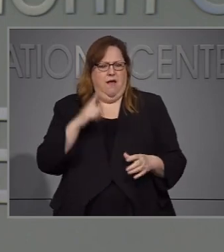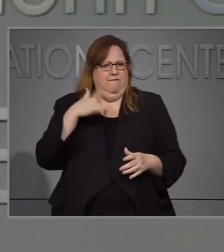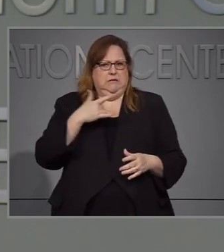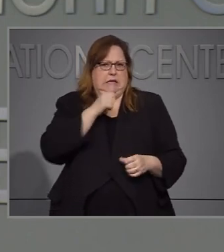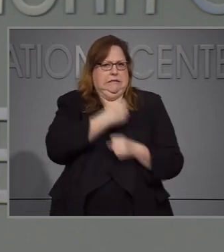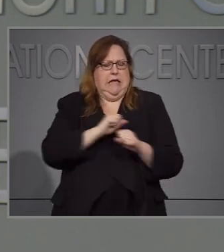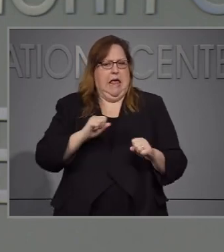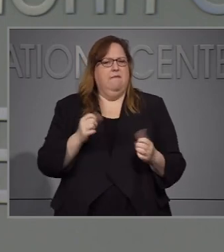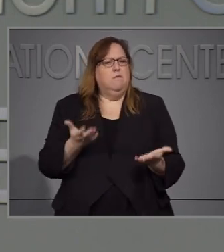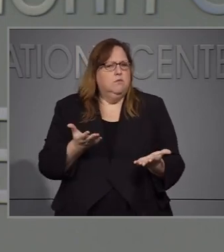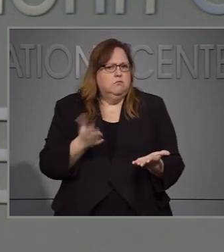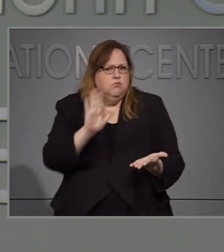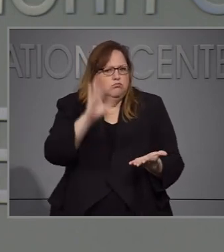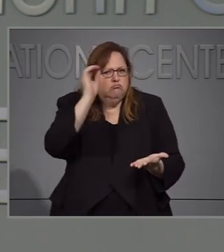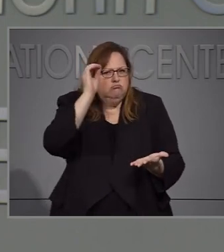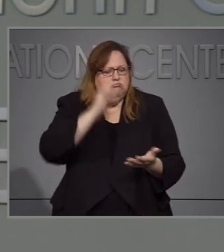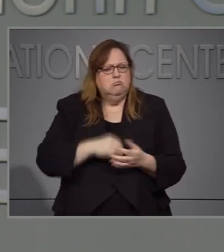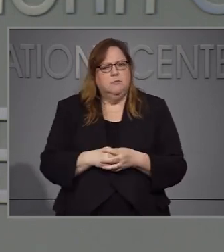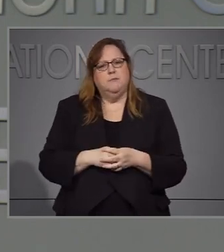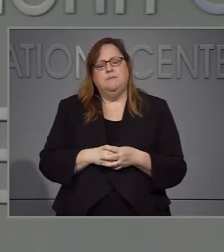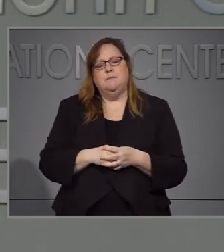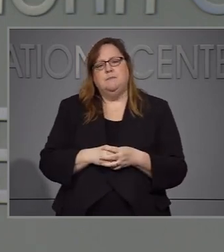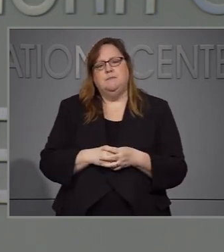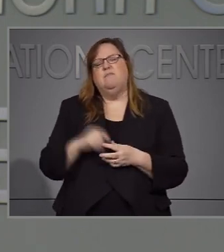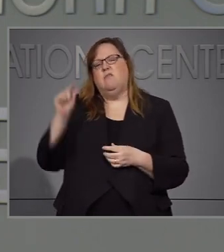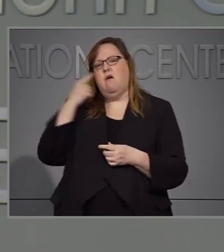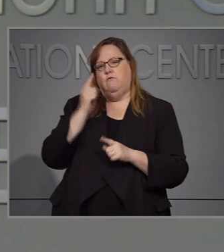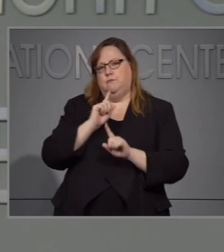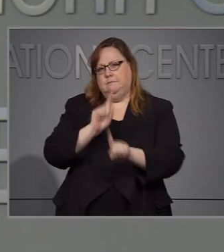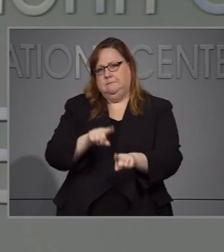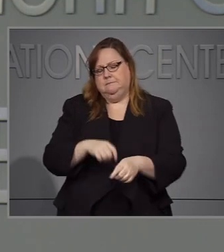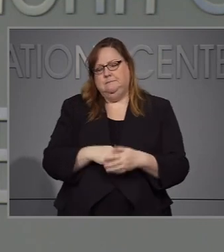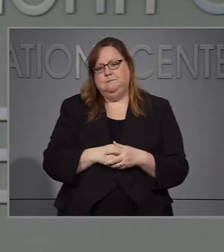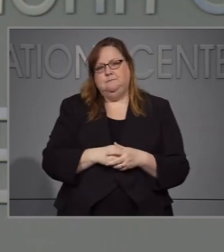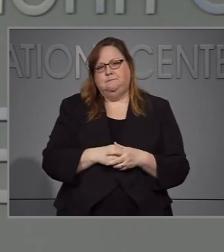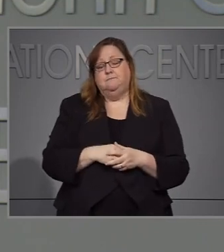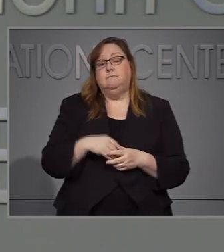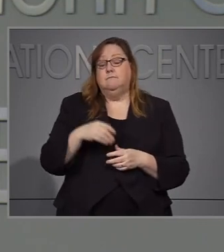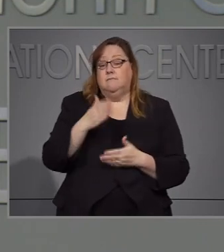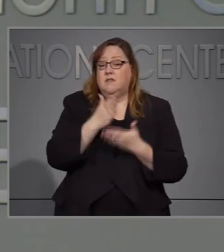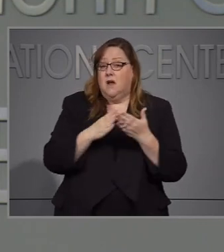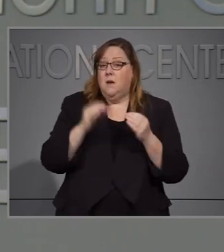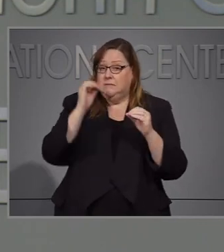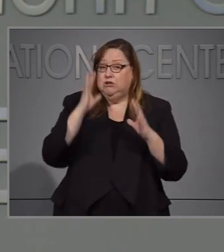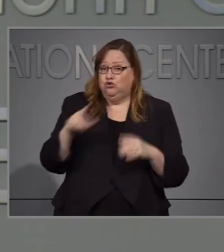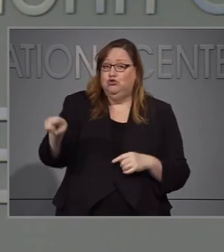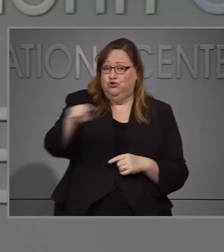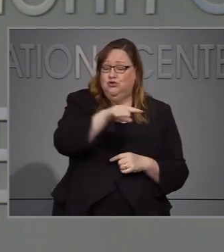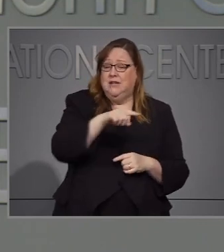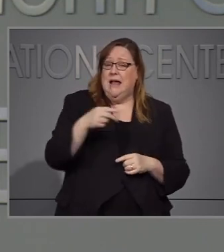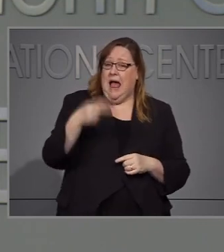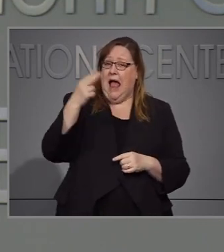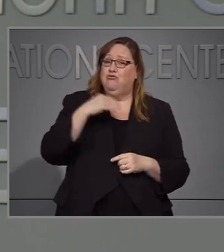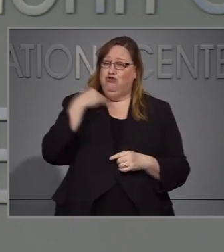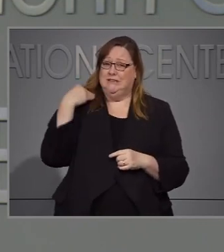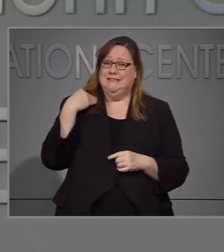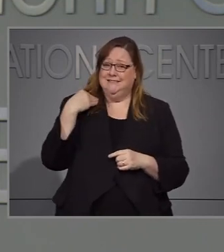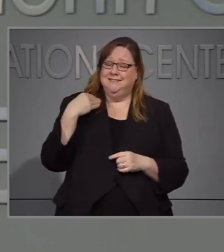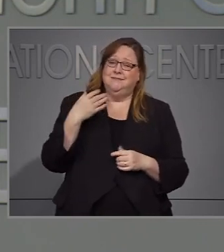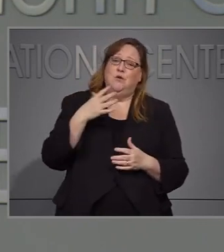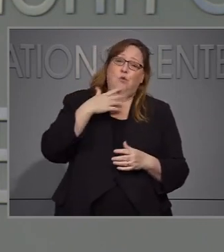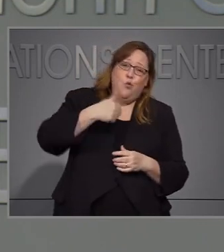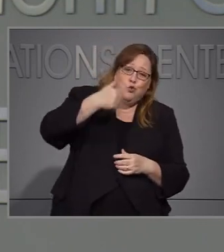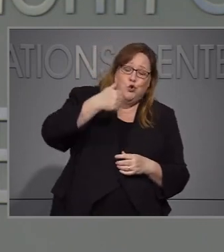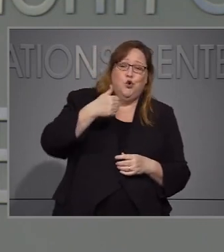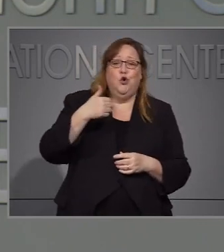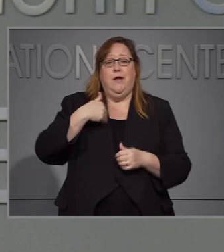some teachers who fall in the high-risk category. We are encouraging local school districts to work